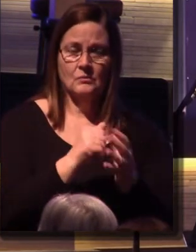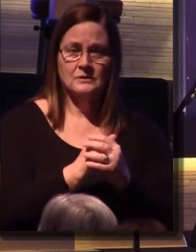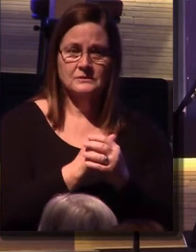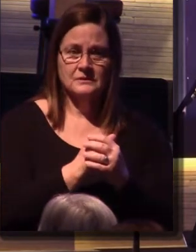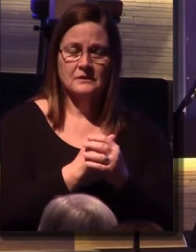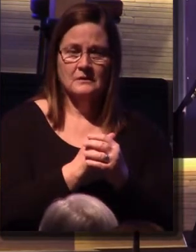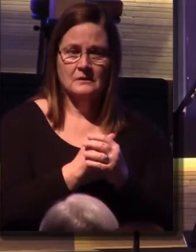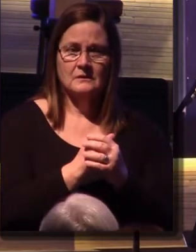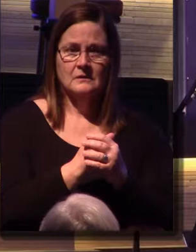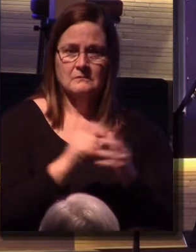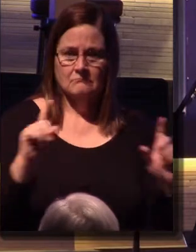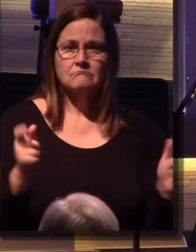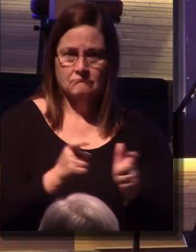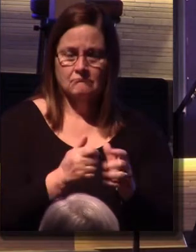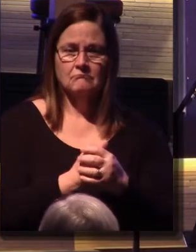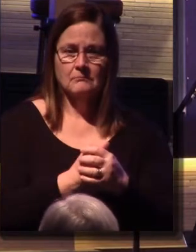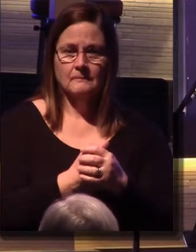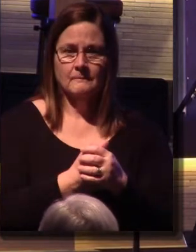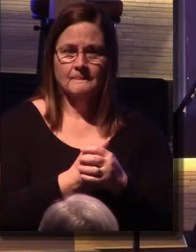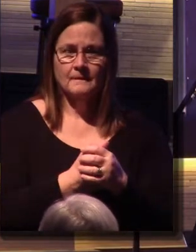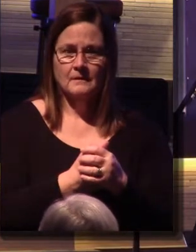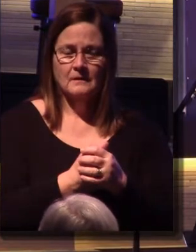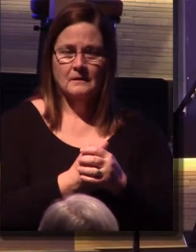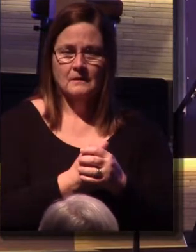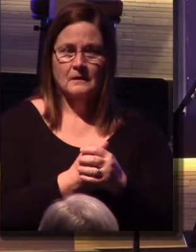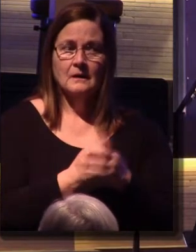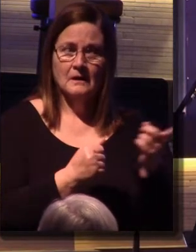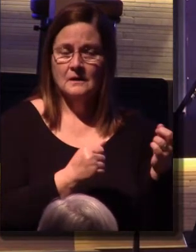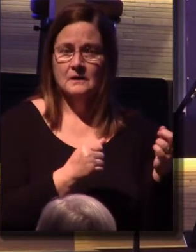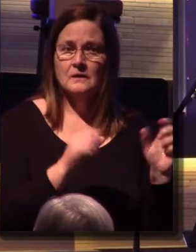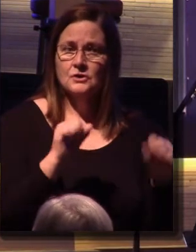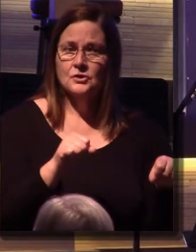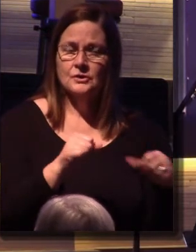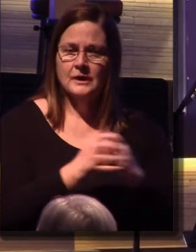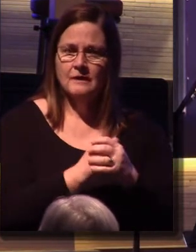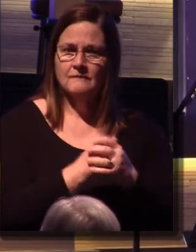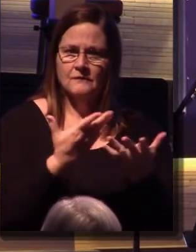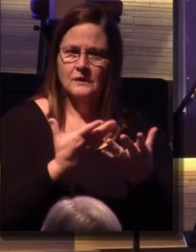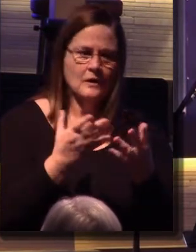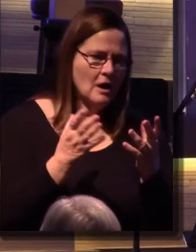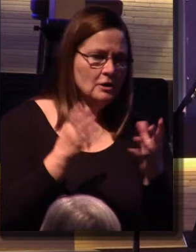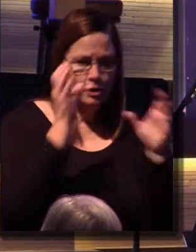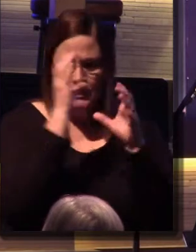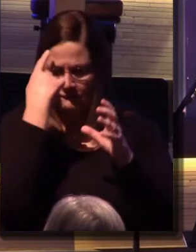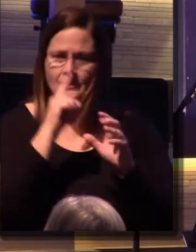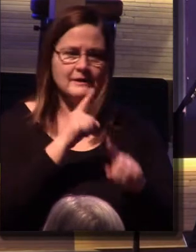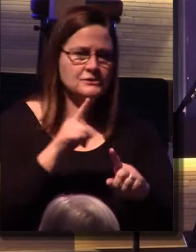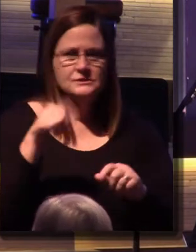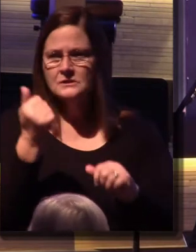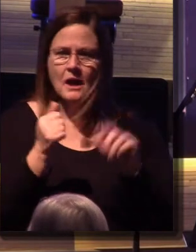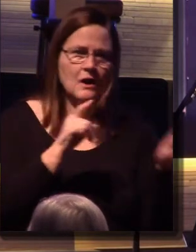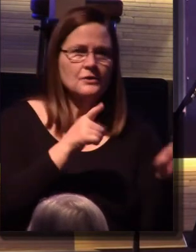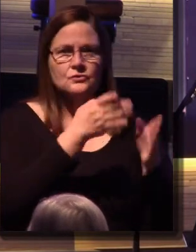the school was operating under at the time, that he could have sent himself off in all different kinds